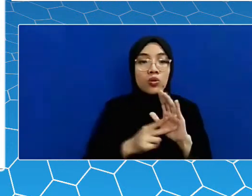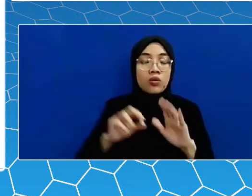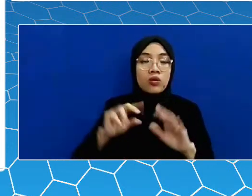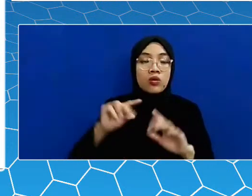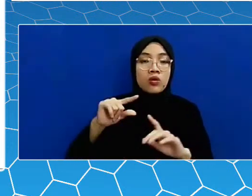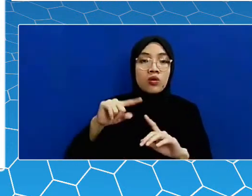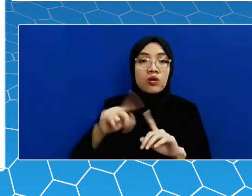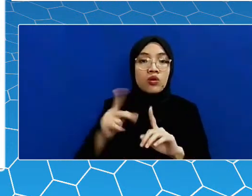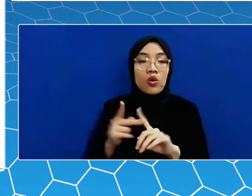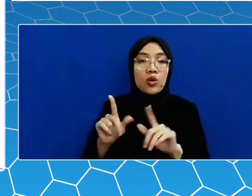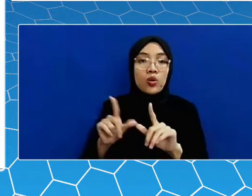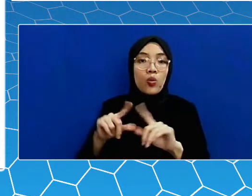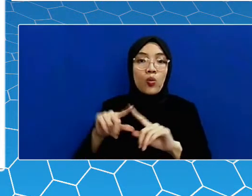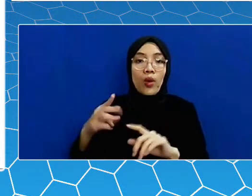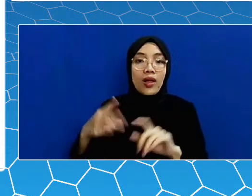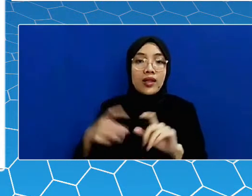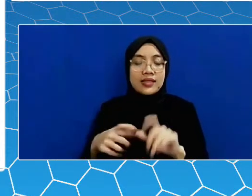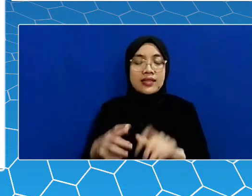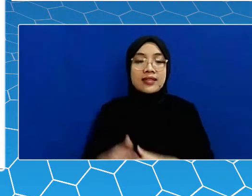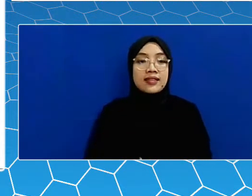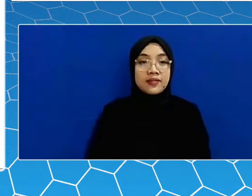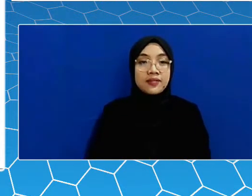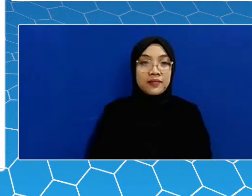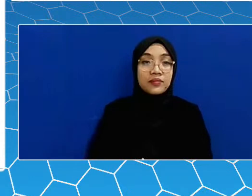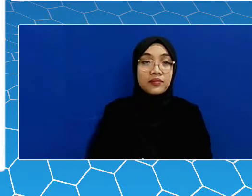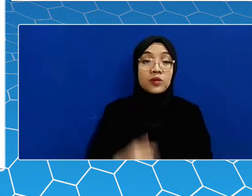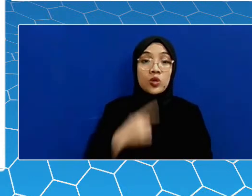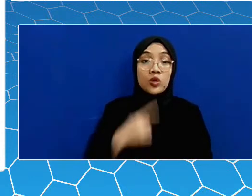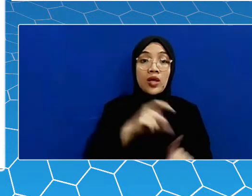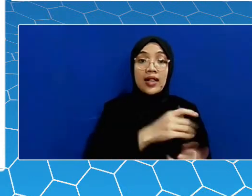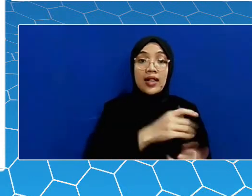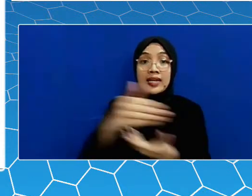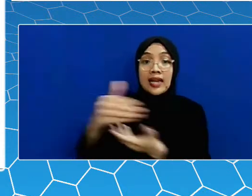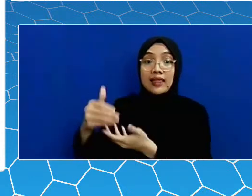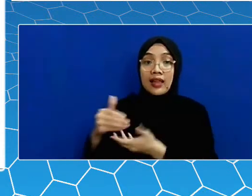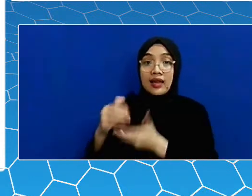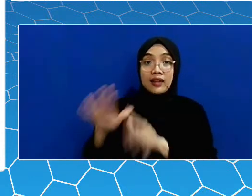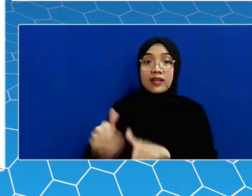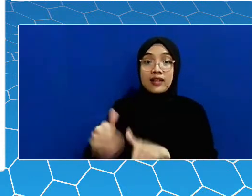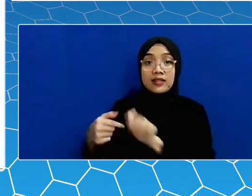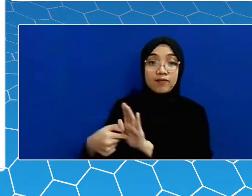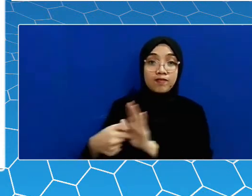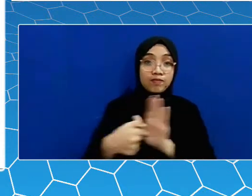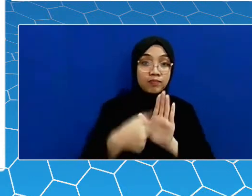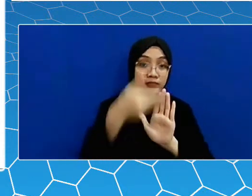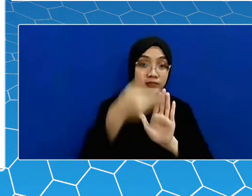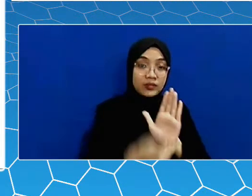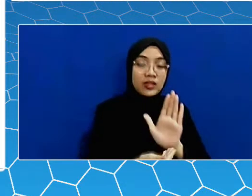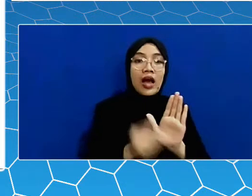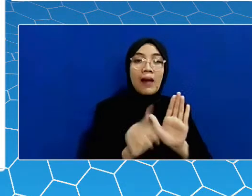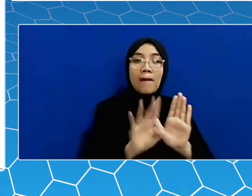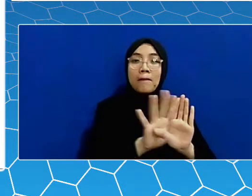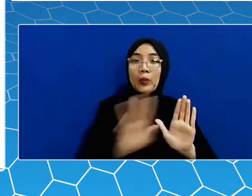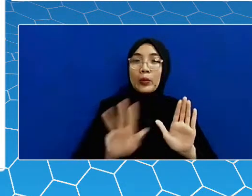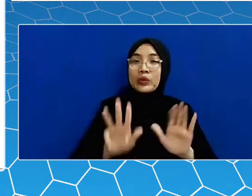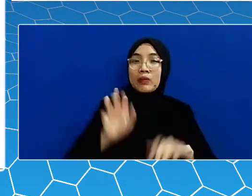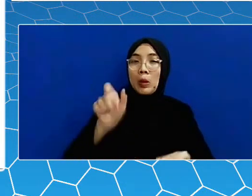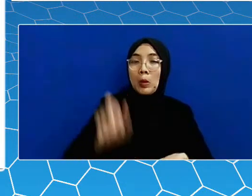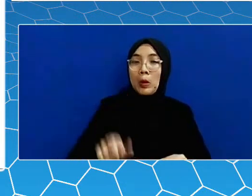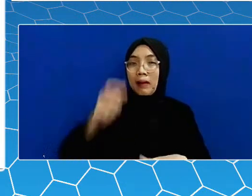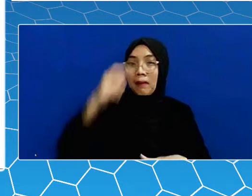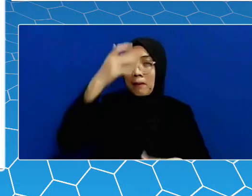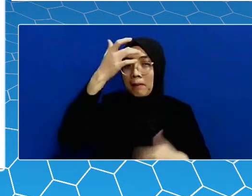So in terms of data that the patients produced, so we had 49 patients that produced data. The mean age of the patients